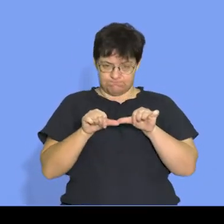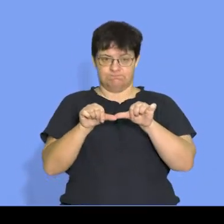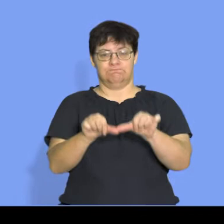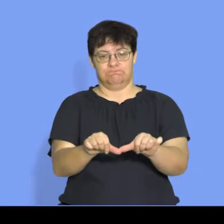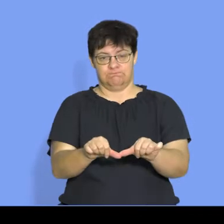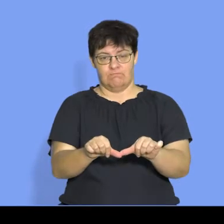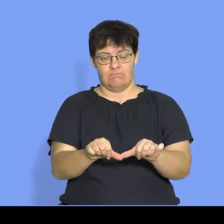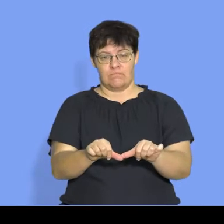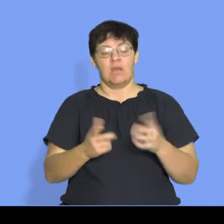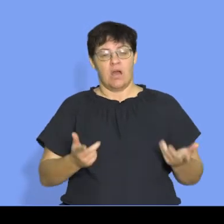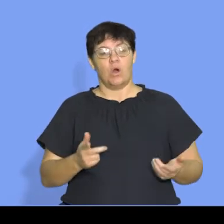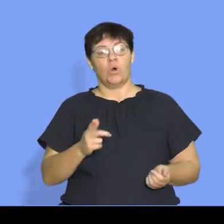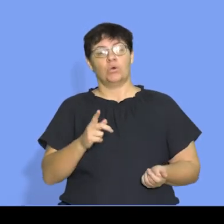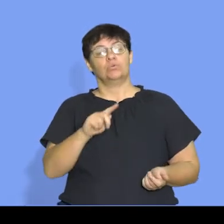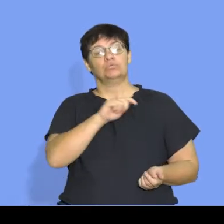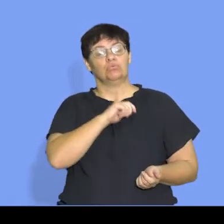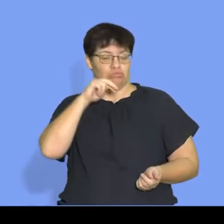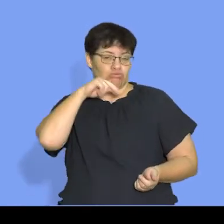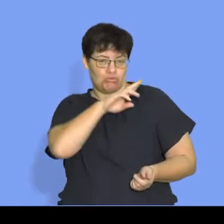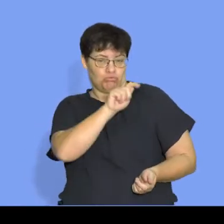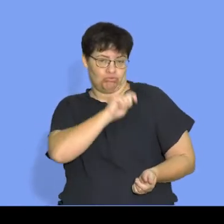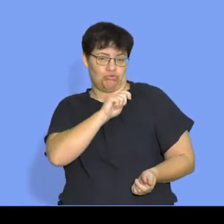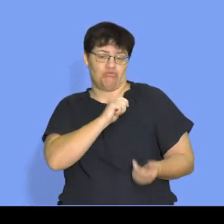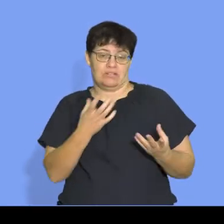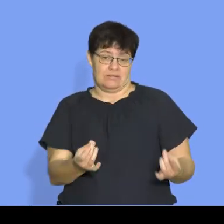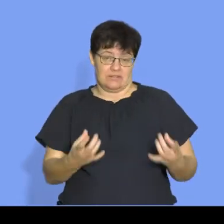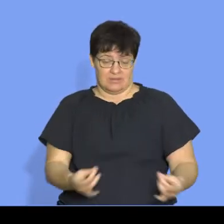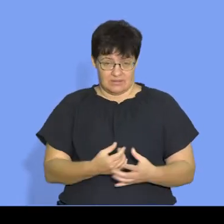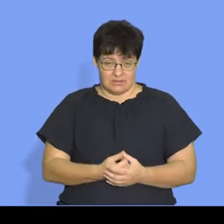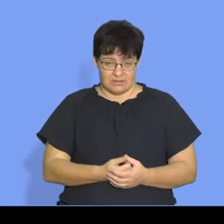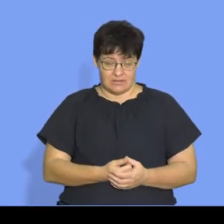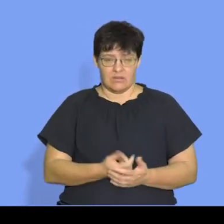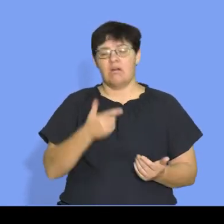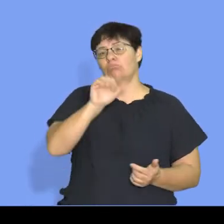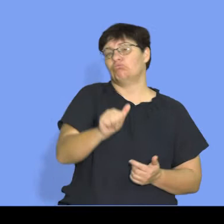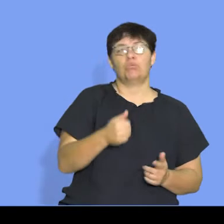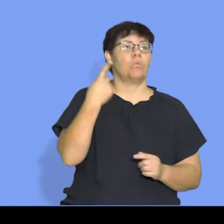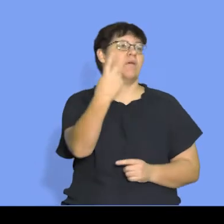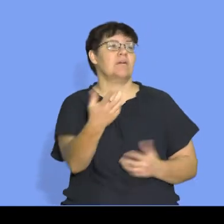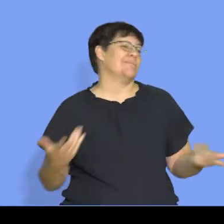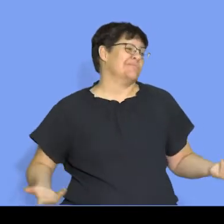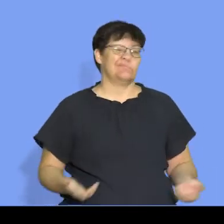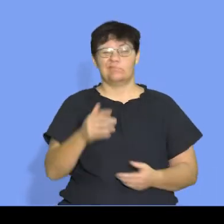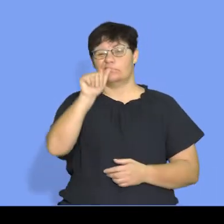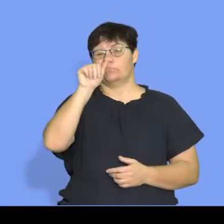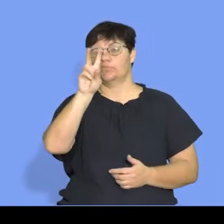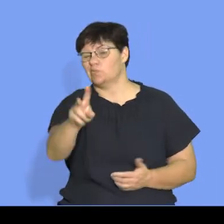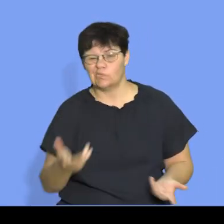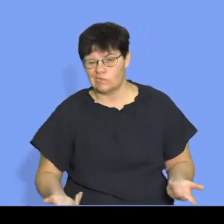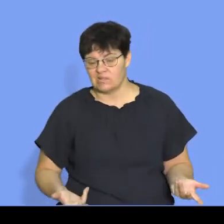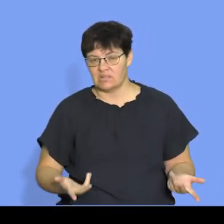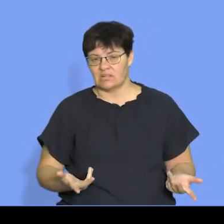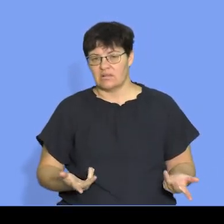are actual real values. So A can be 1, A can be 2, it doesn't really matter. We don't consider them as